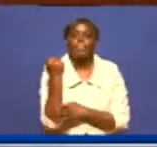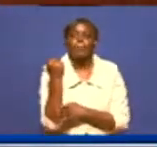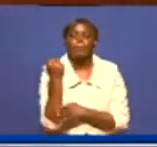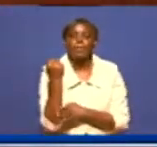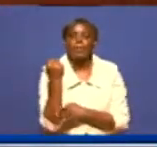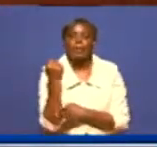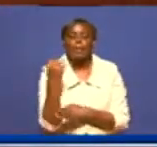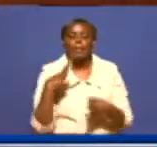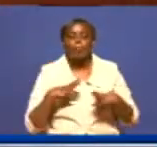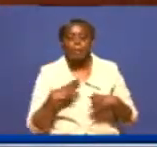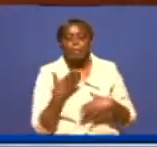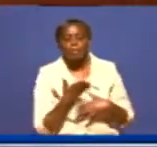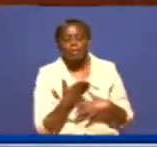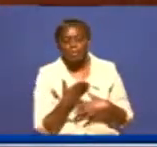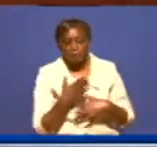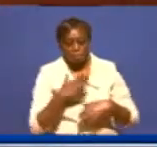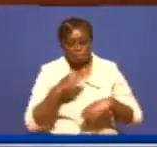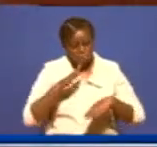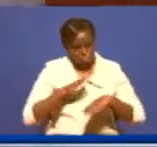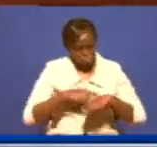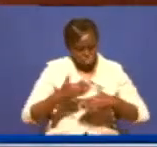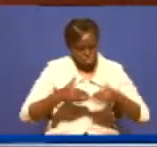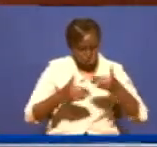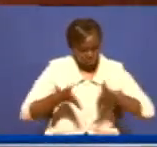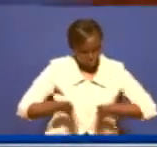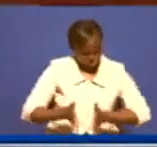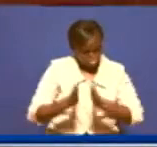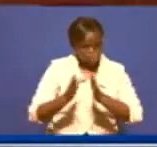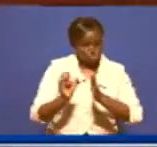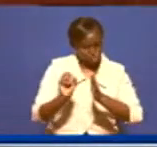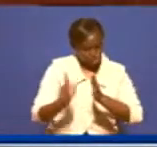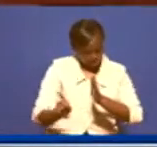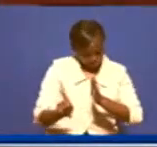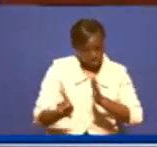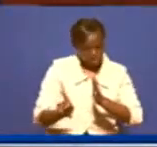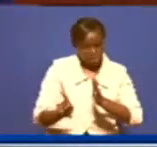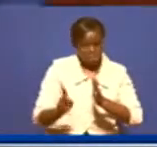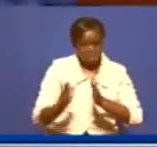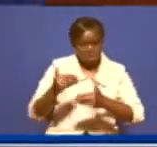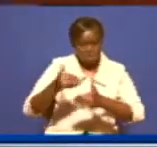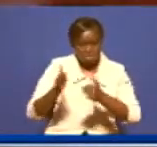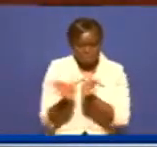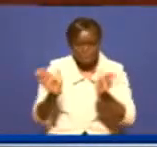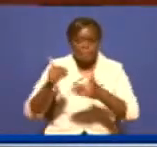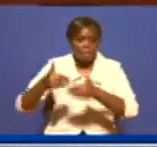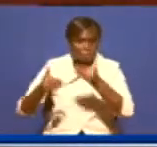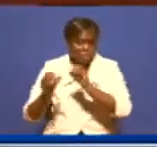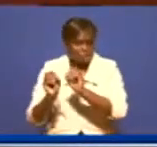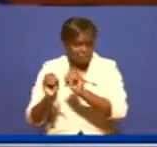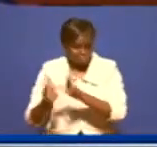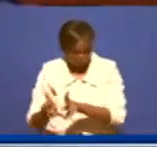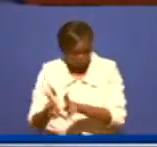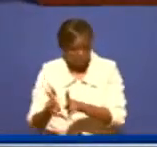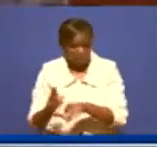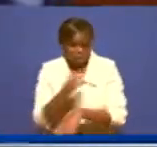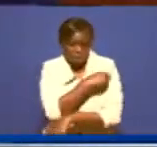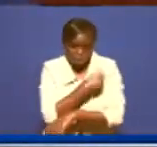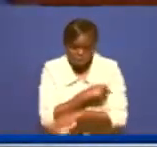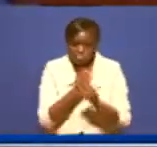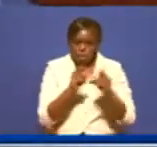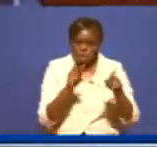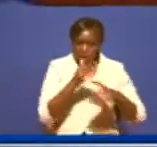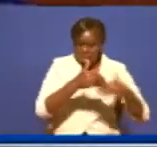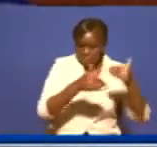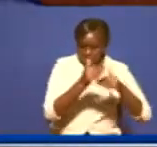find people want, it is good to build roads. It is good to build public utilities. It is very important to build hospitals. But also